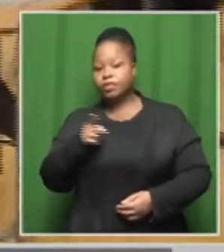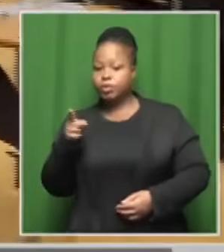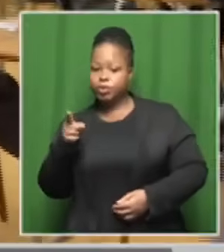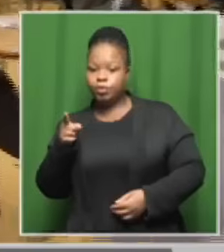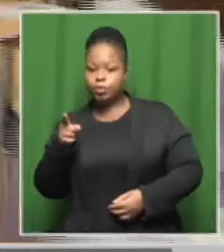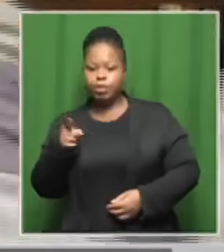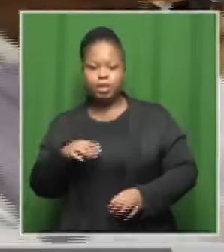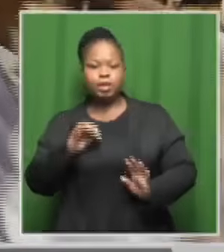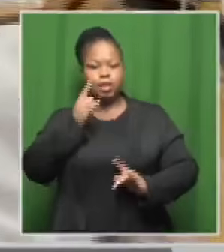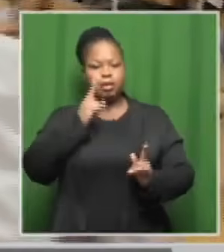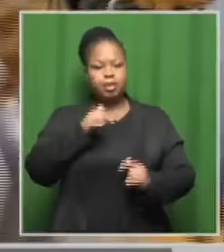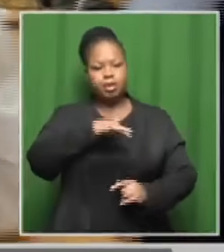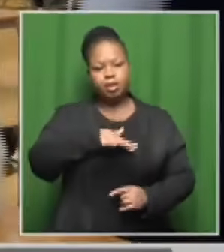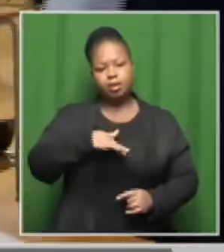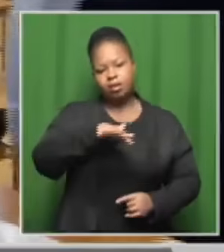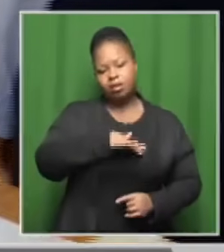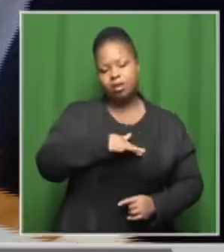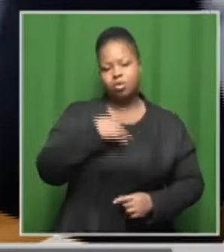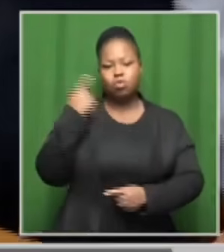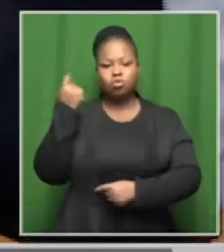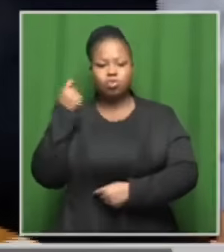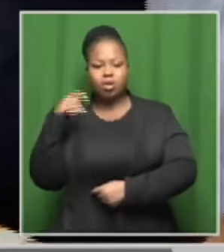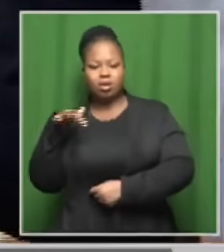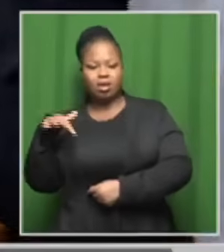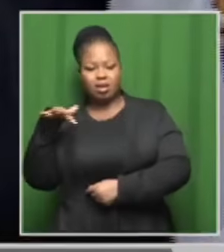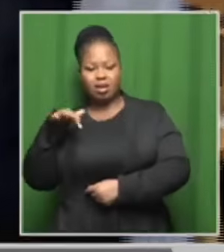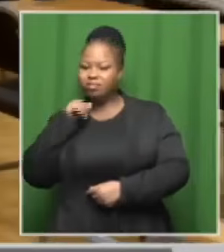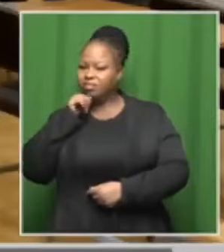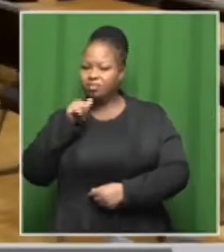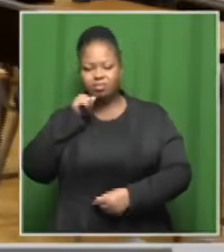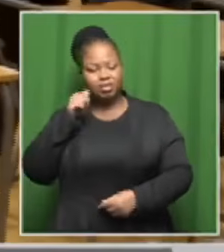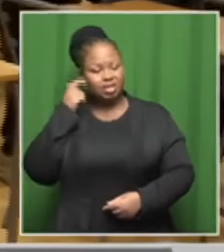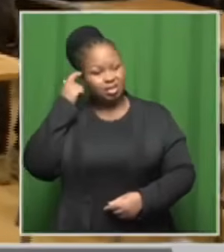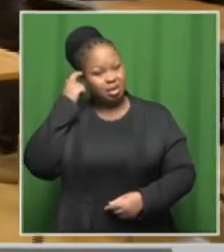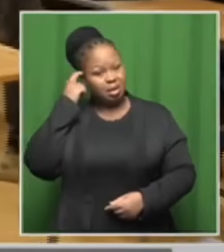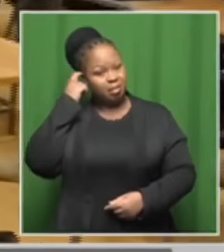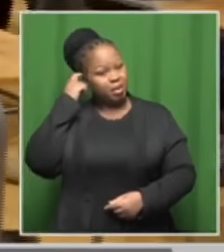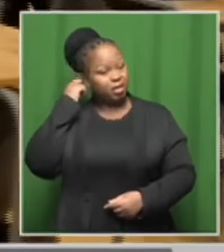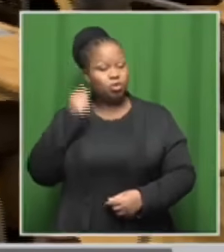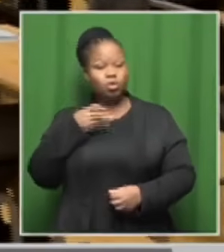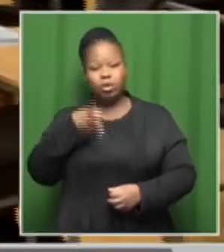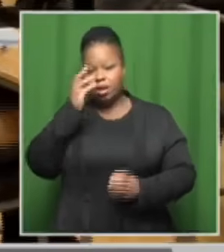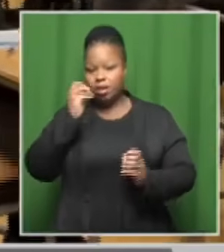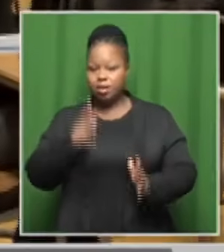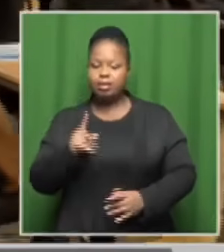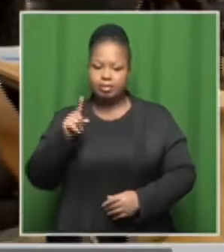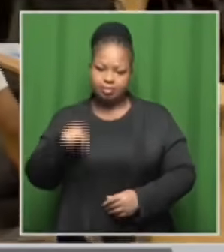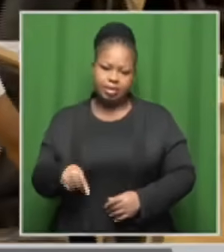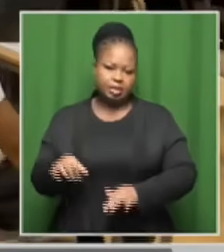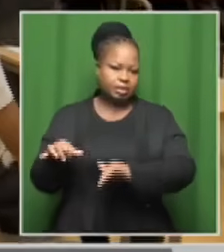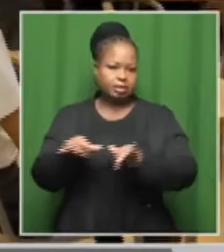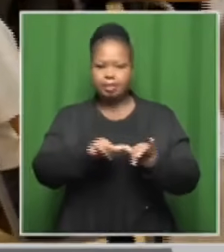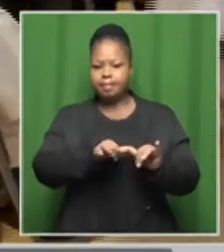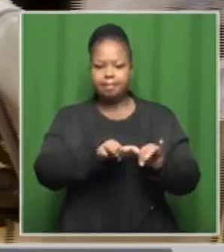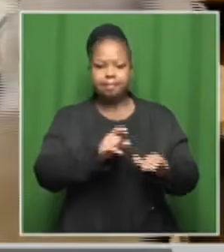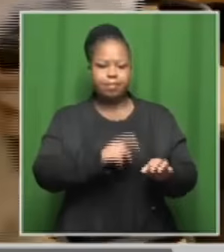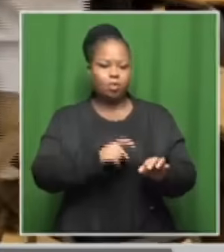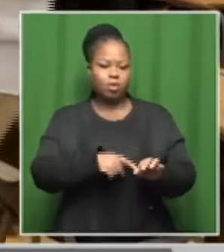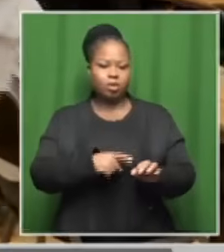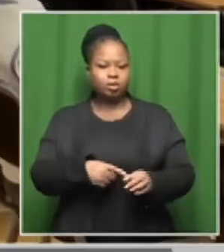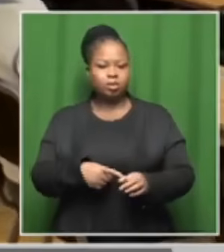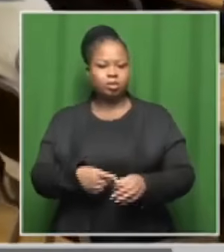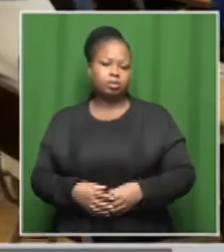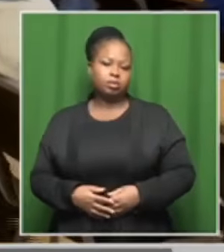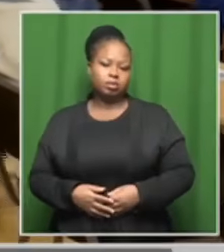an urban area or in a rural place, those learners should be getting the same quality as